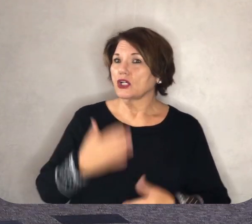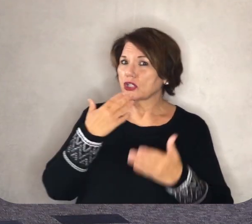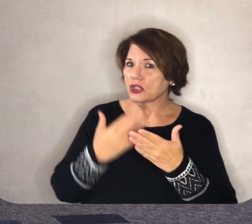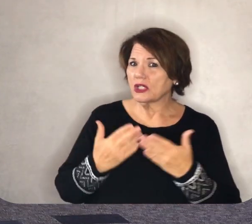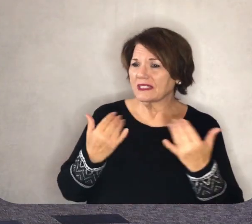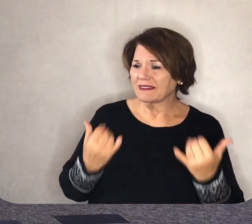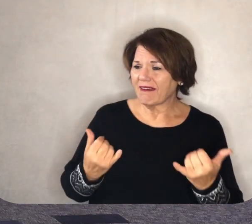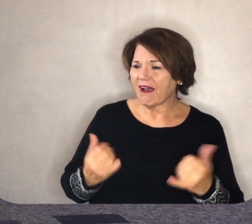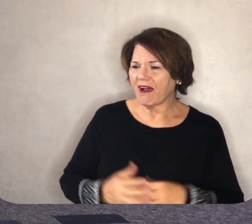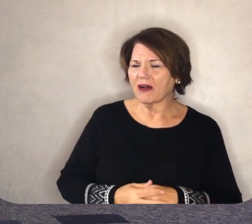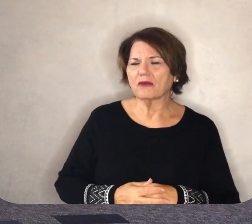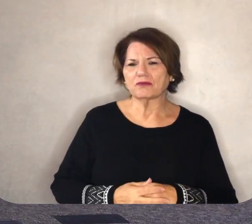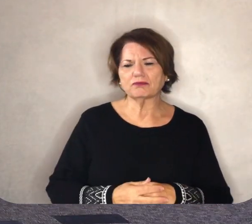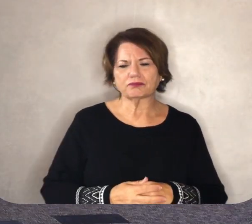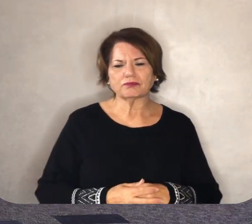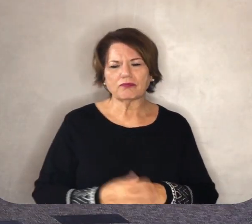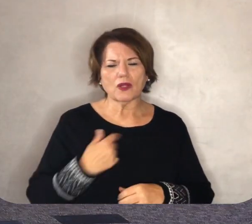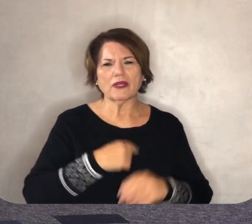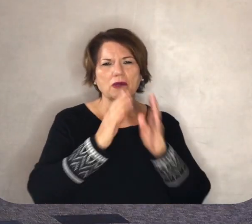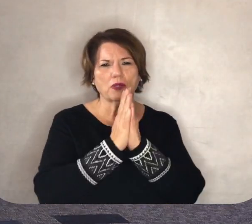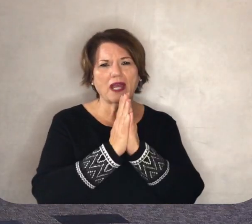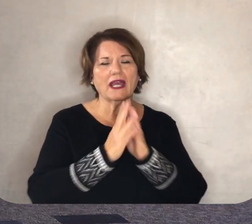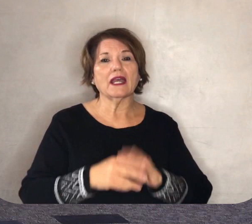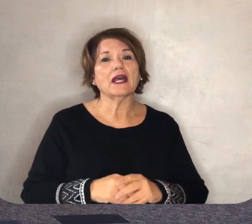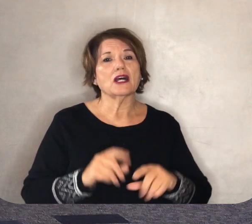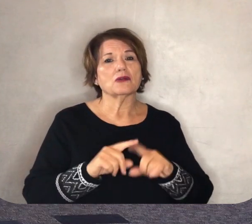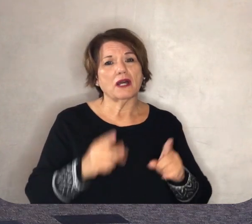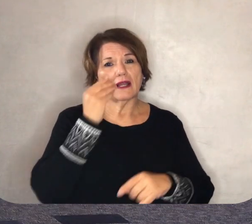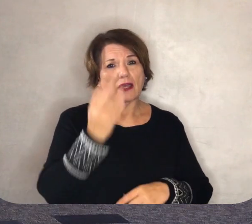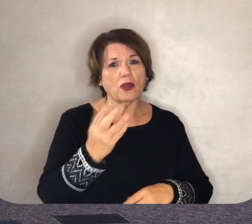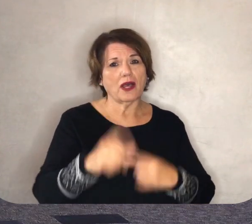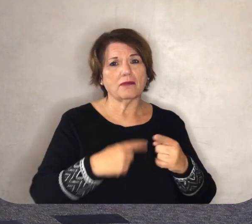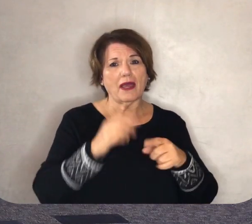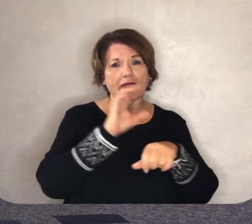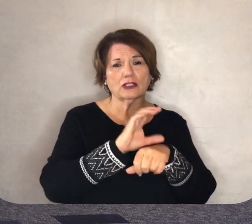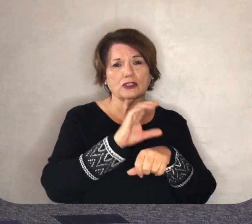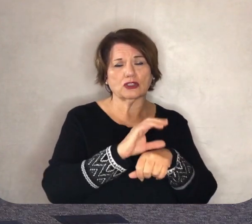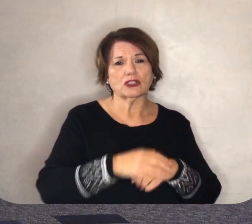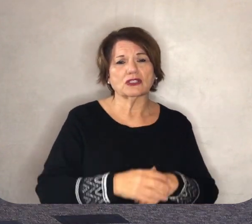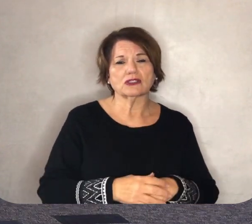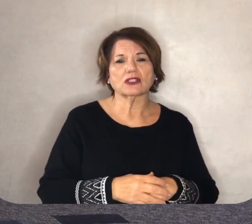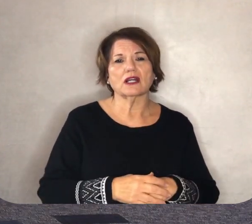think, to our time of prayer this morning. A couple things to let you know about in the life of the church. Obviously, there